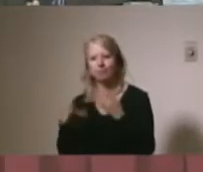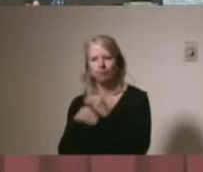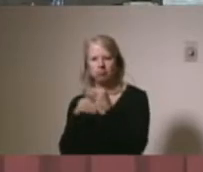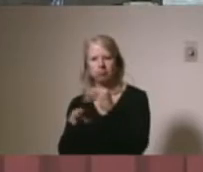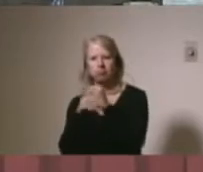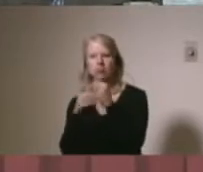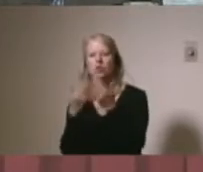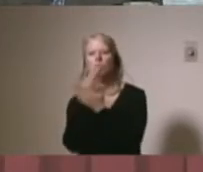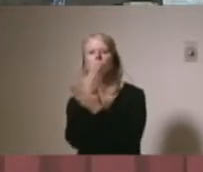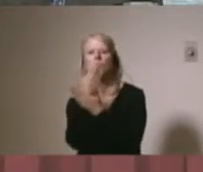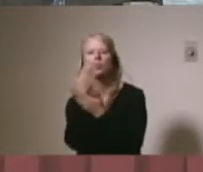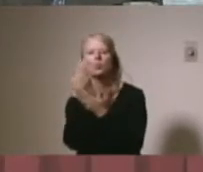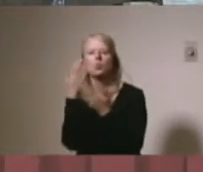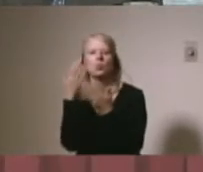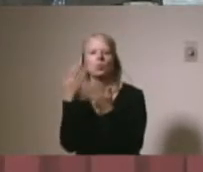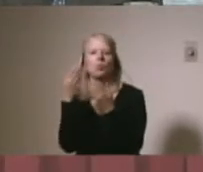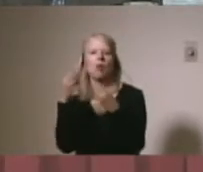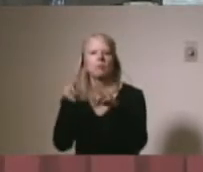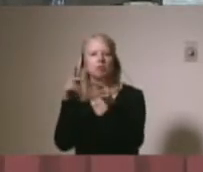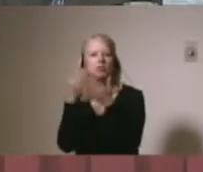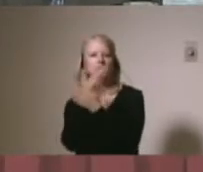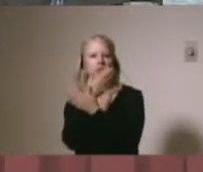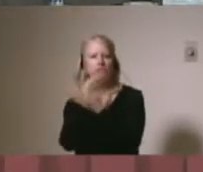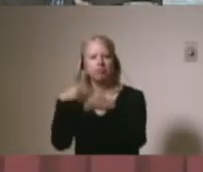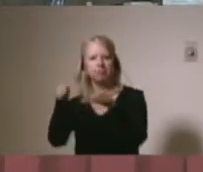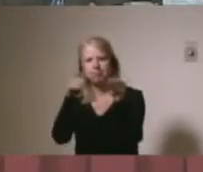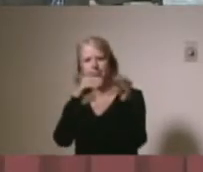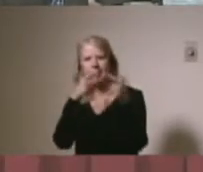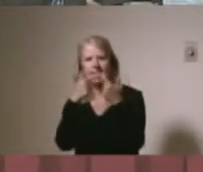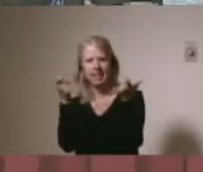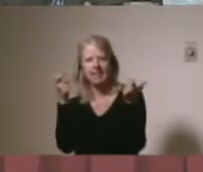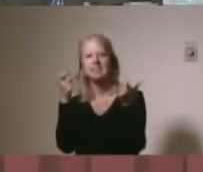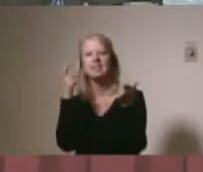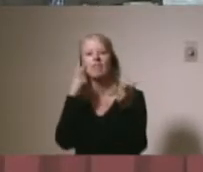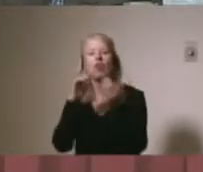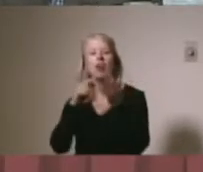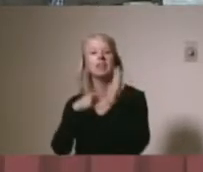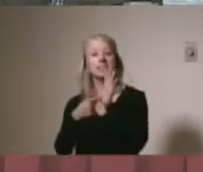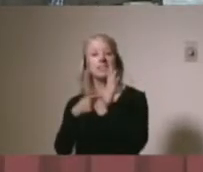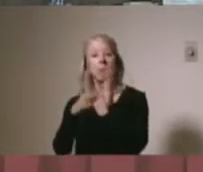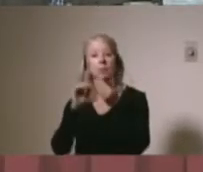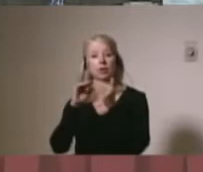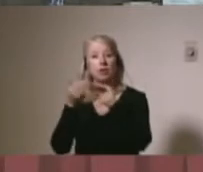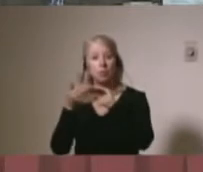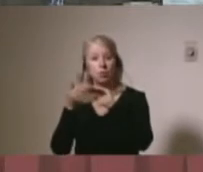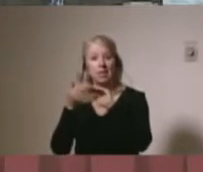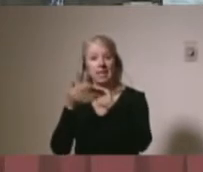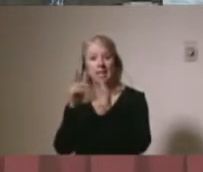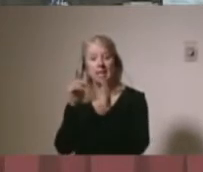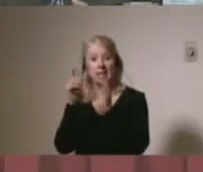And the new products they're thinking about, I don't know, is like community newspapers.